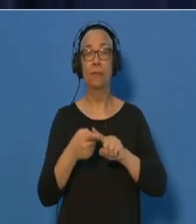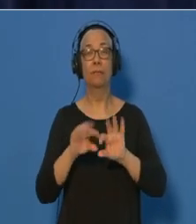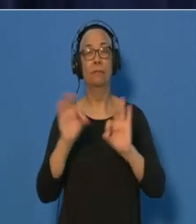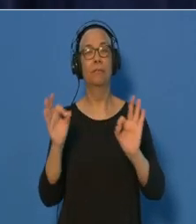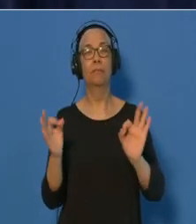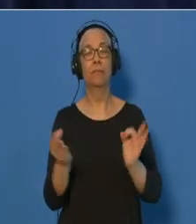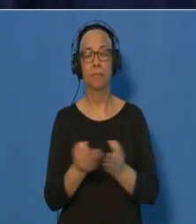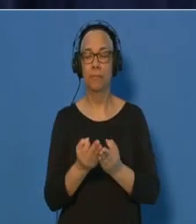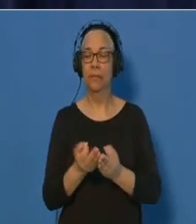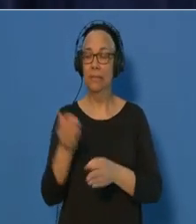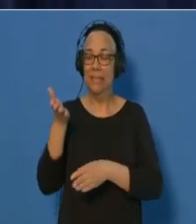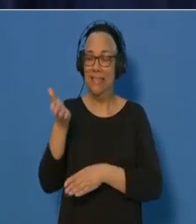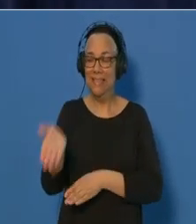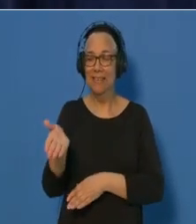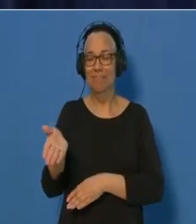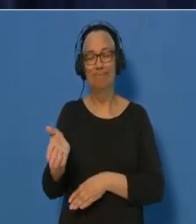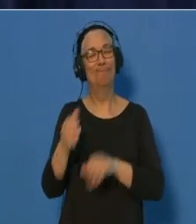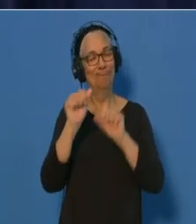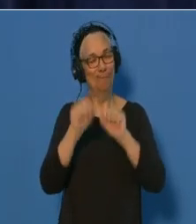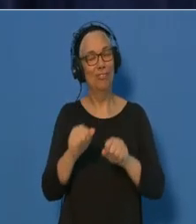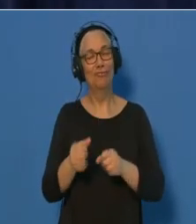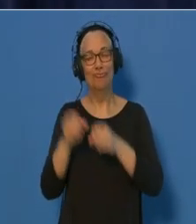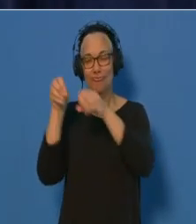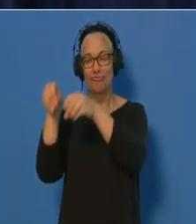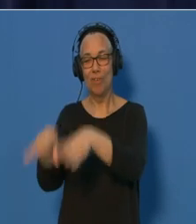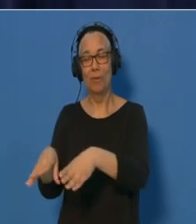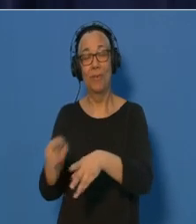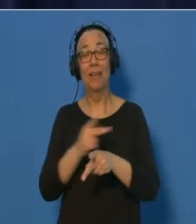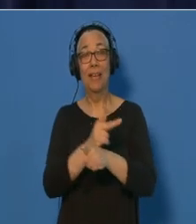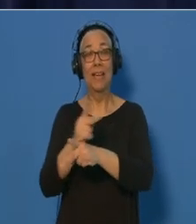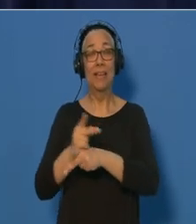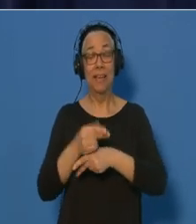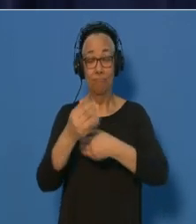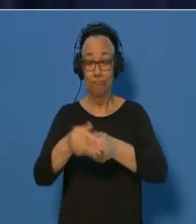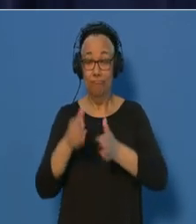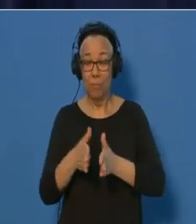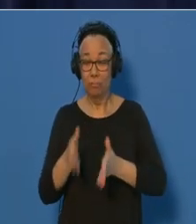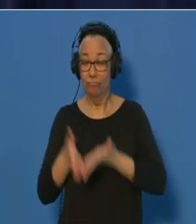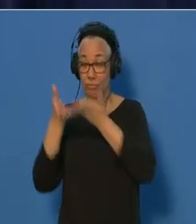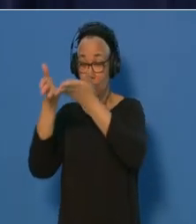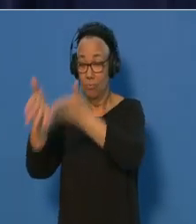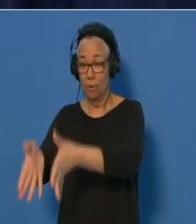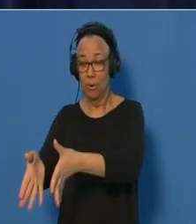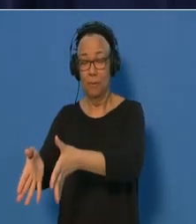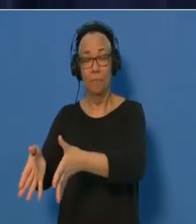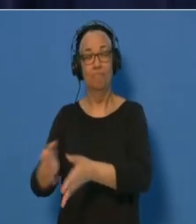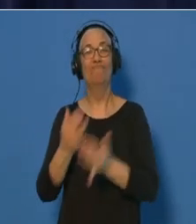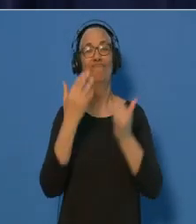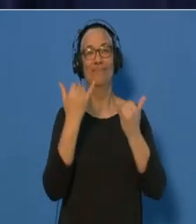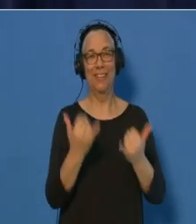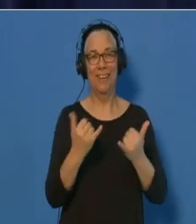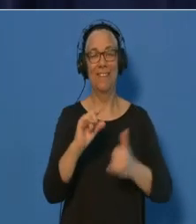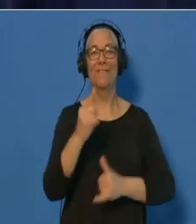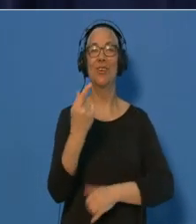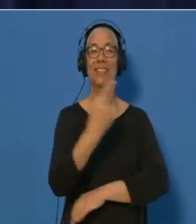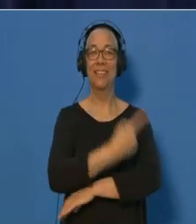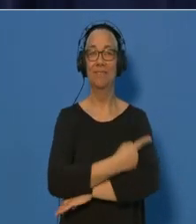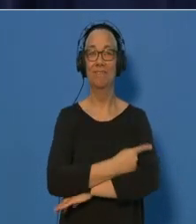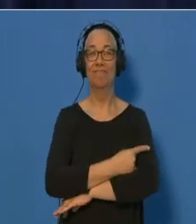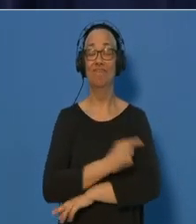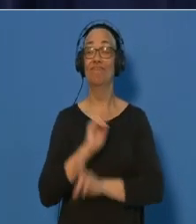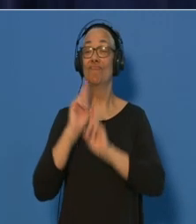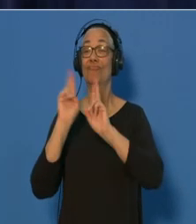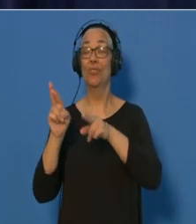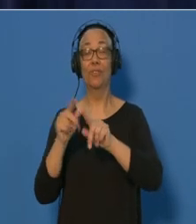facilities, they would be able to drop off care packages for them. Today was the first day, and the reports from our